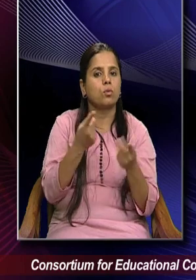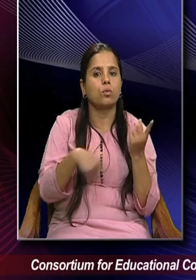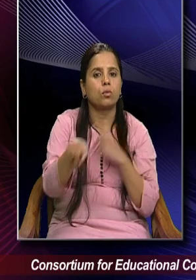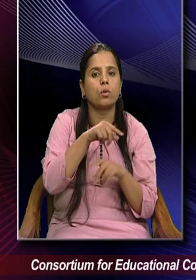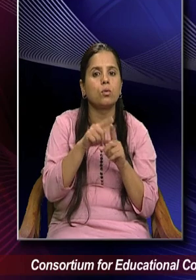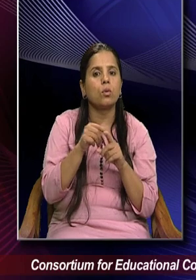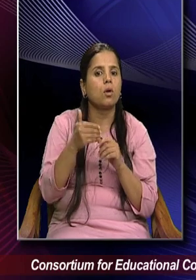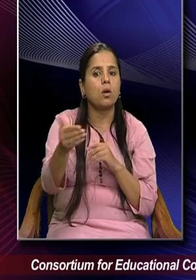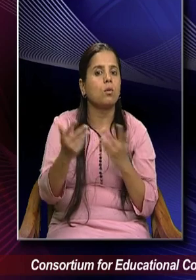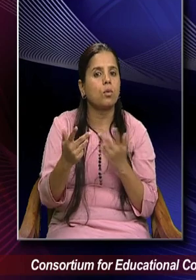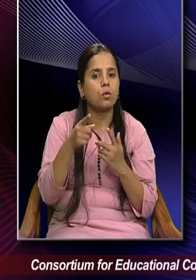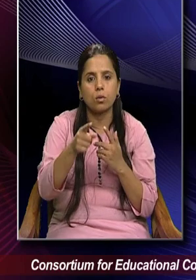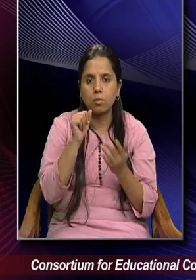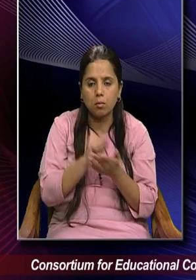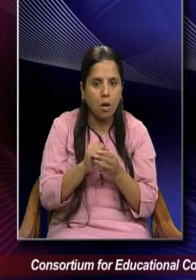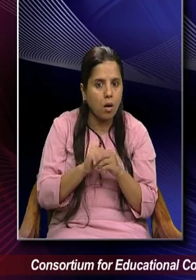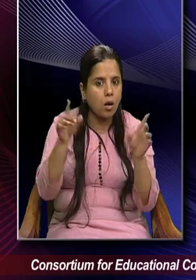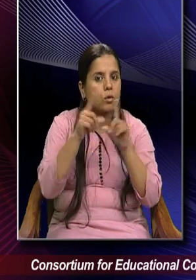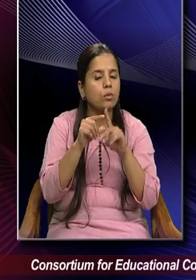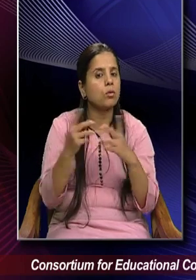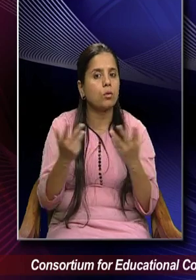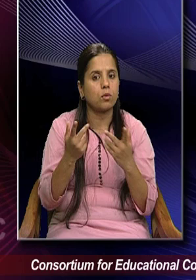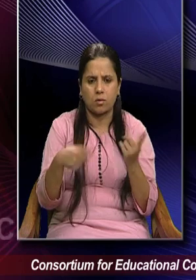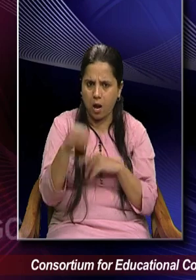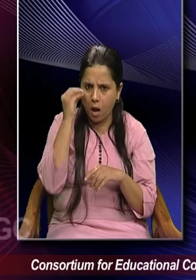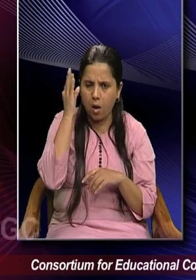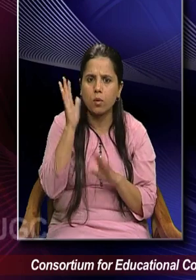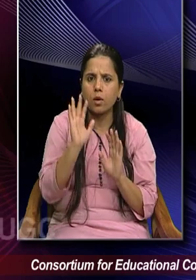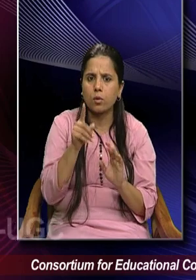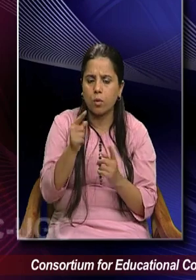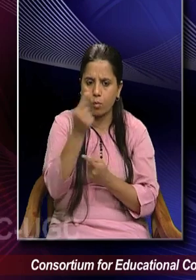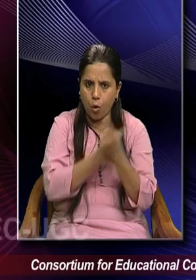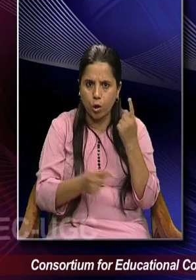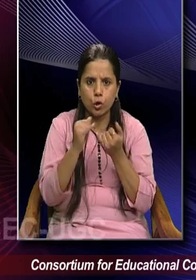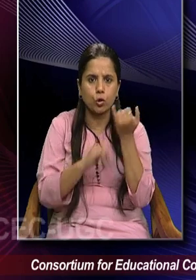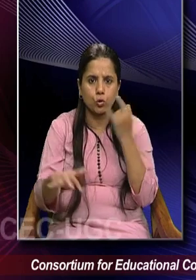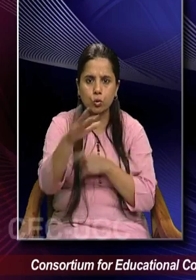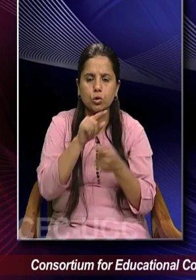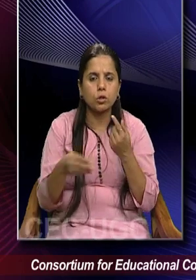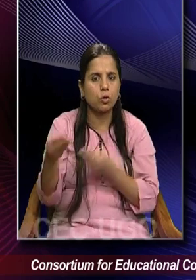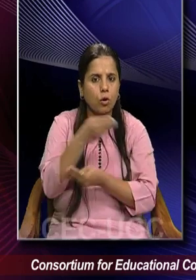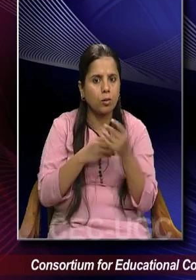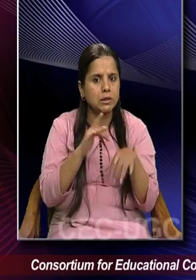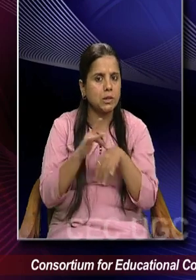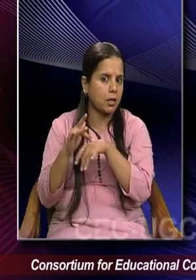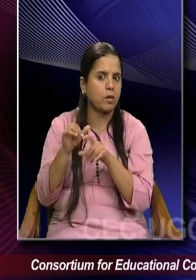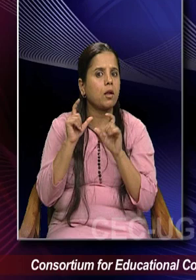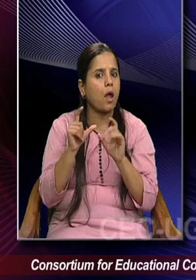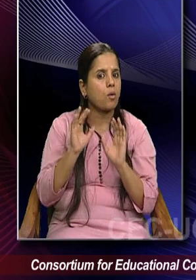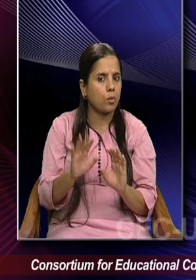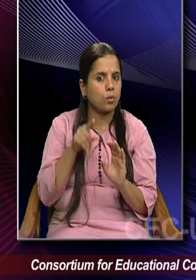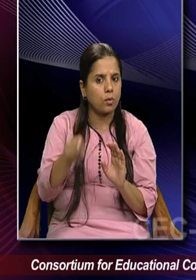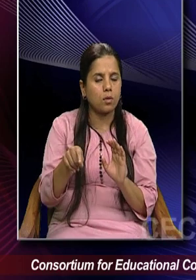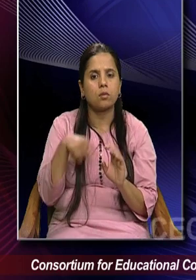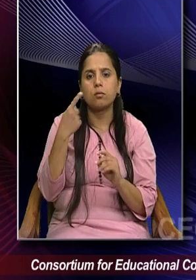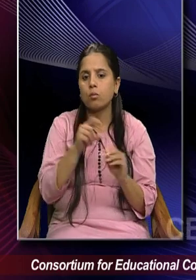or you are going to publish, or you are going to broadcast. Be aware of the political, social, and economic sensitivities surrounding